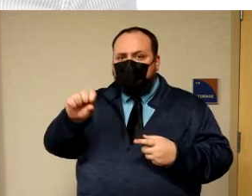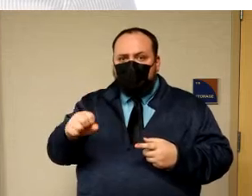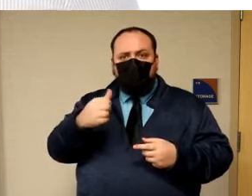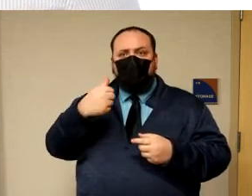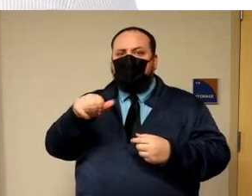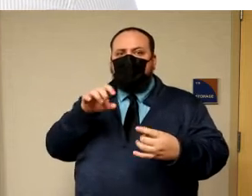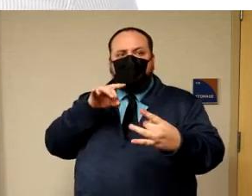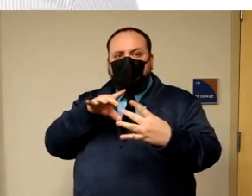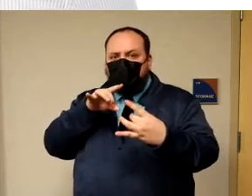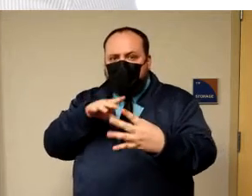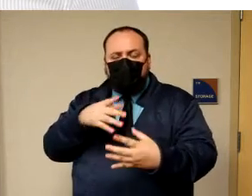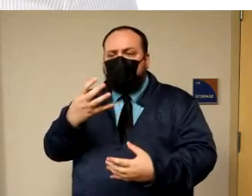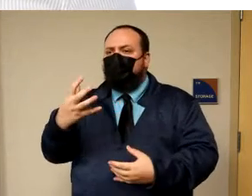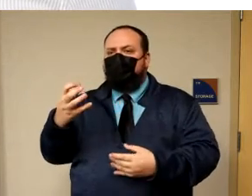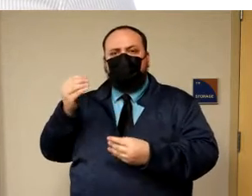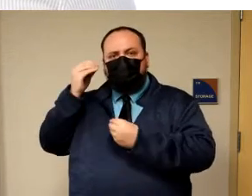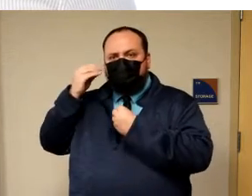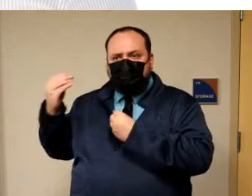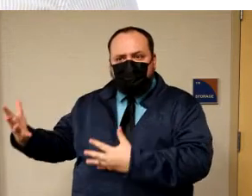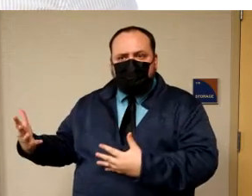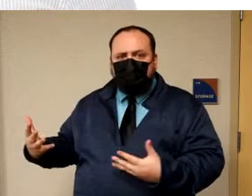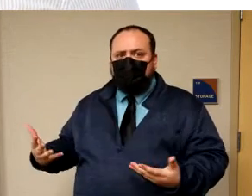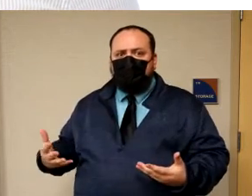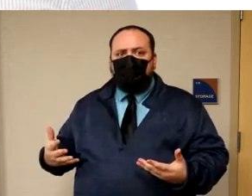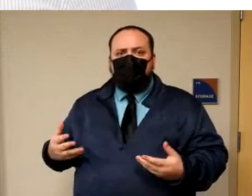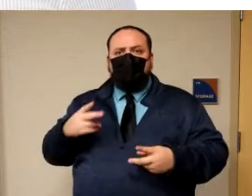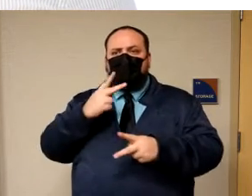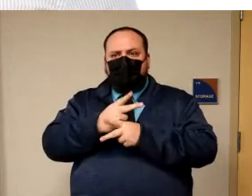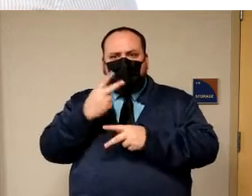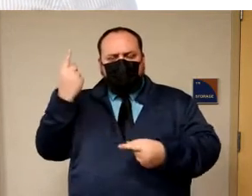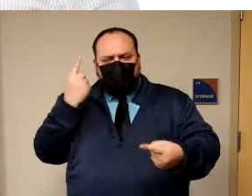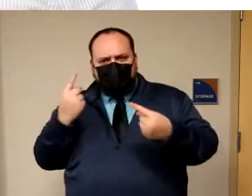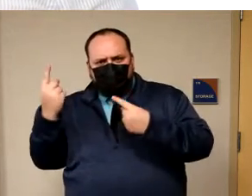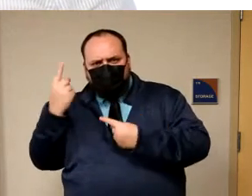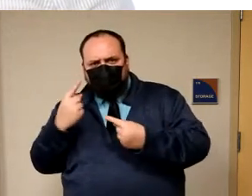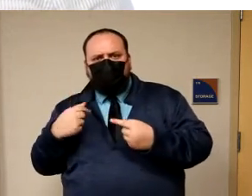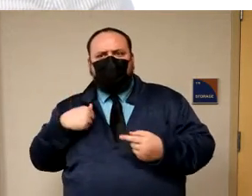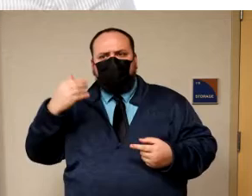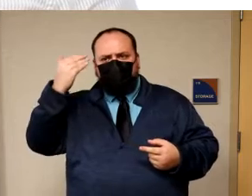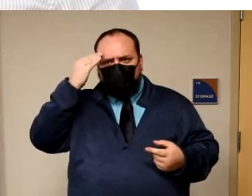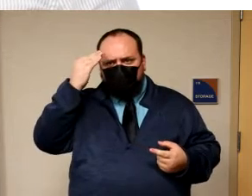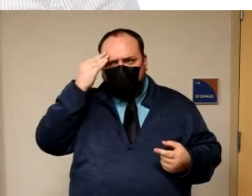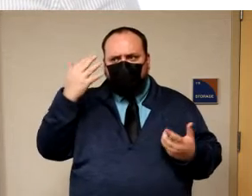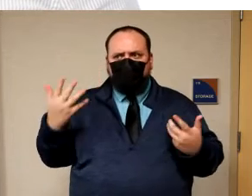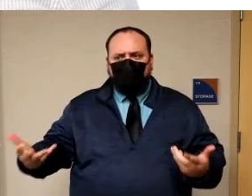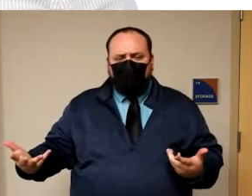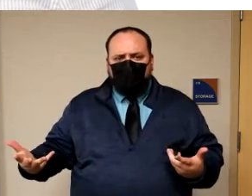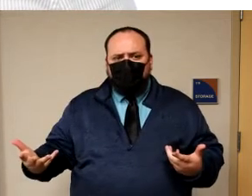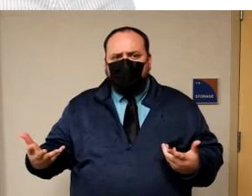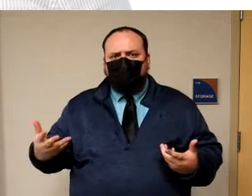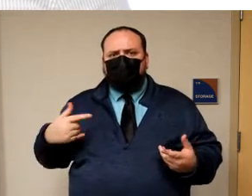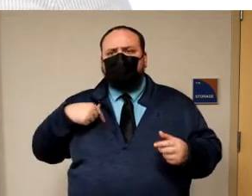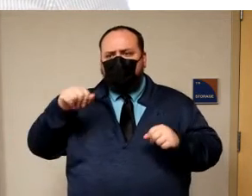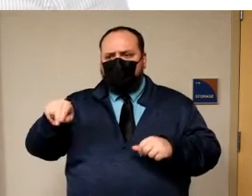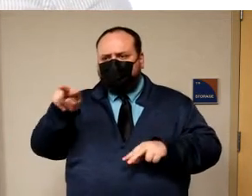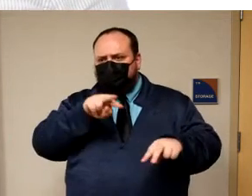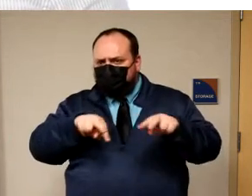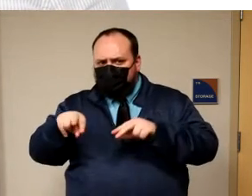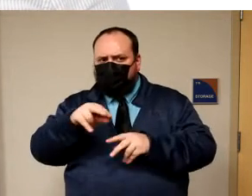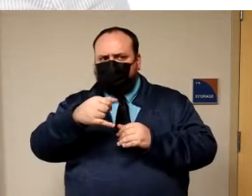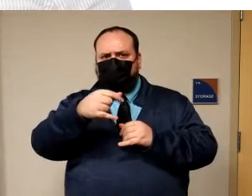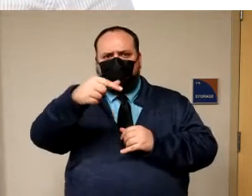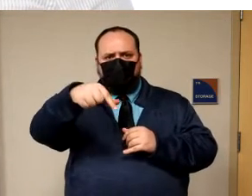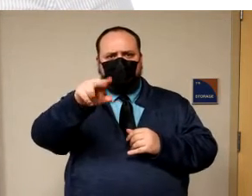would like to provide for us to keep into consideration, so we know we'll look at quadrants